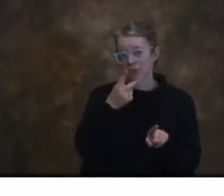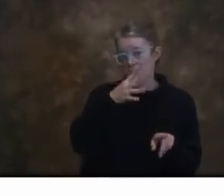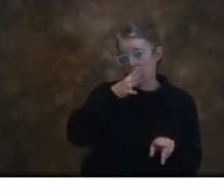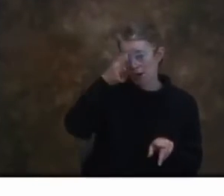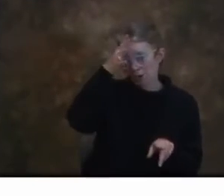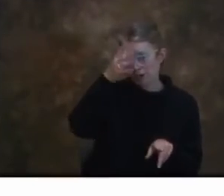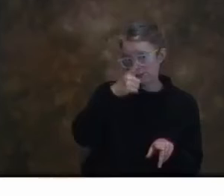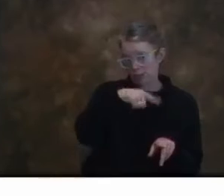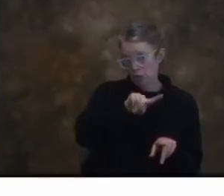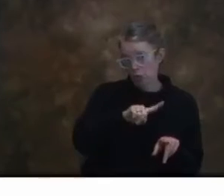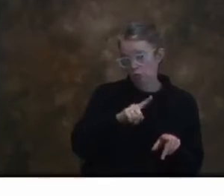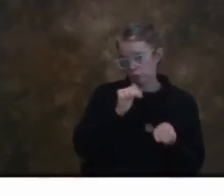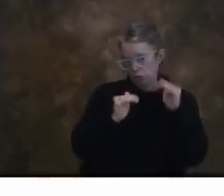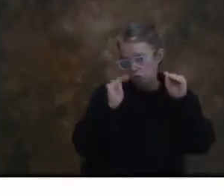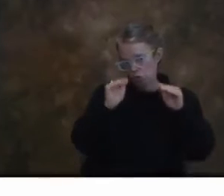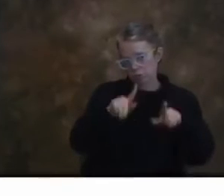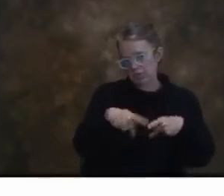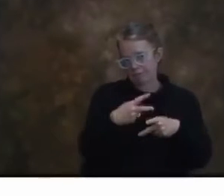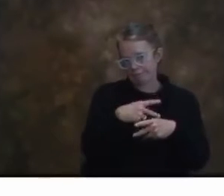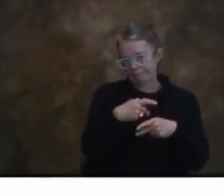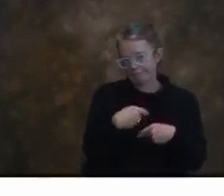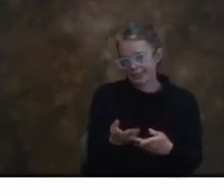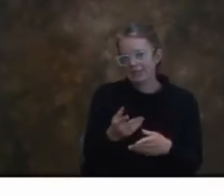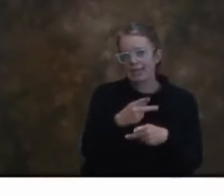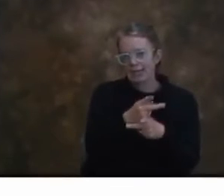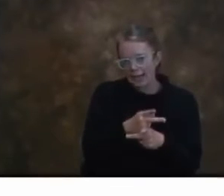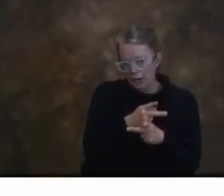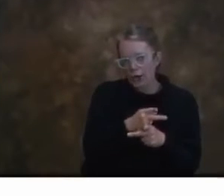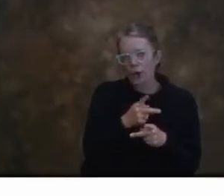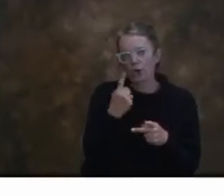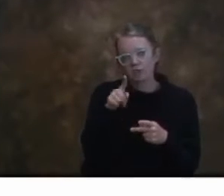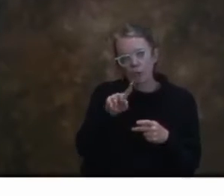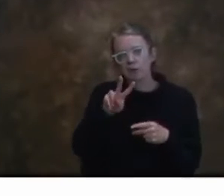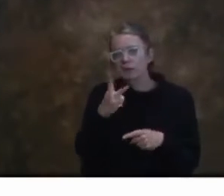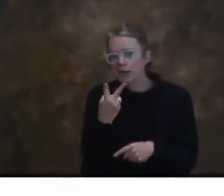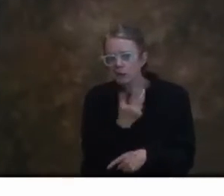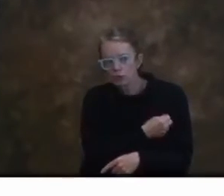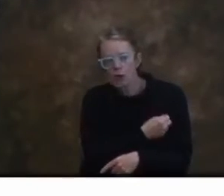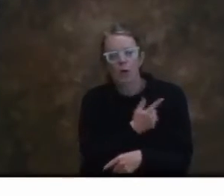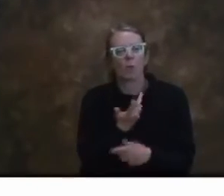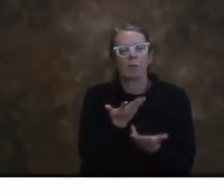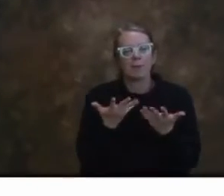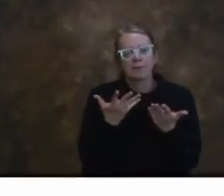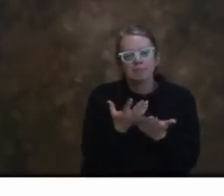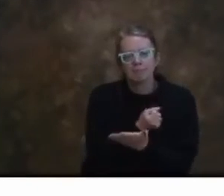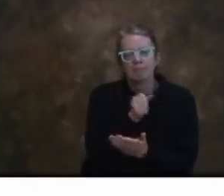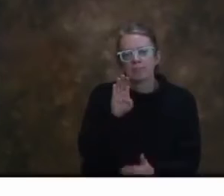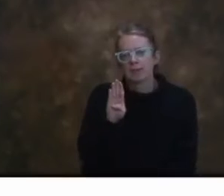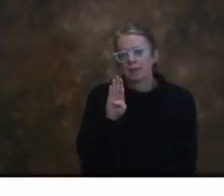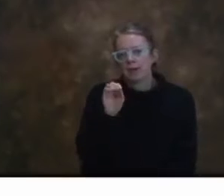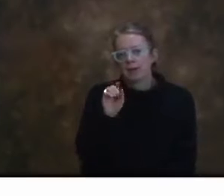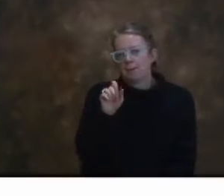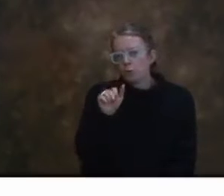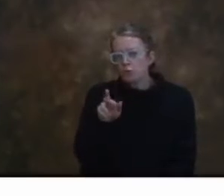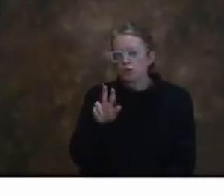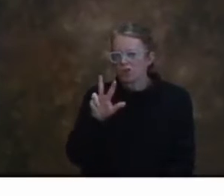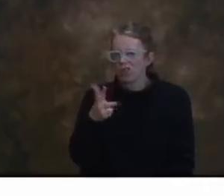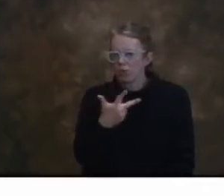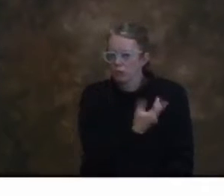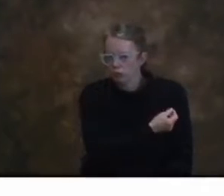as well at all of our sites, most often a second dose or a booster. So it definitely was a family